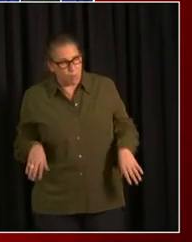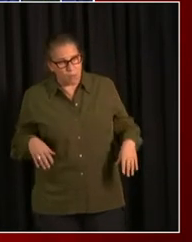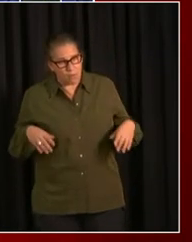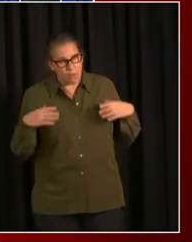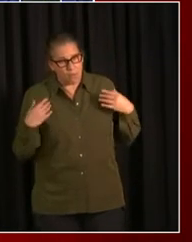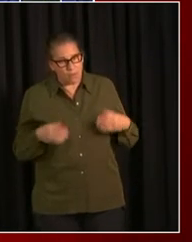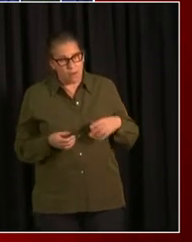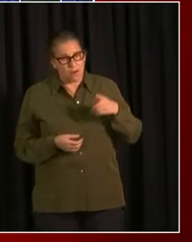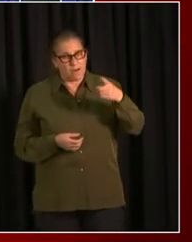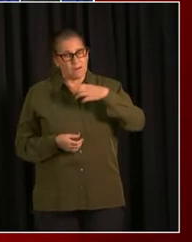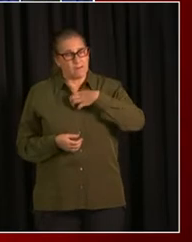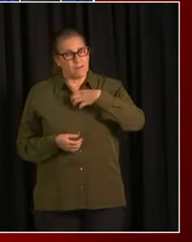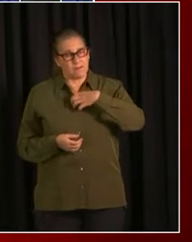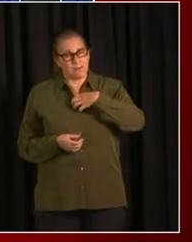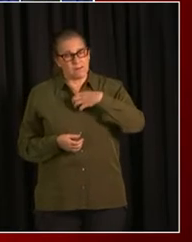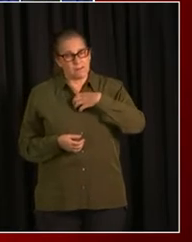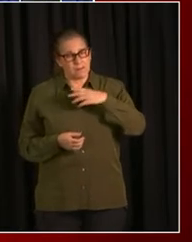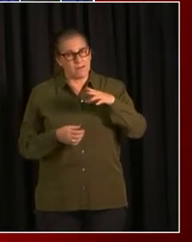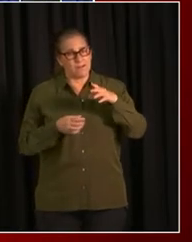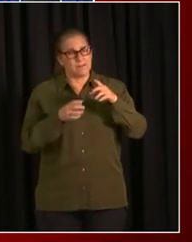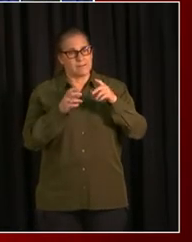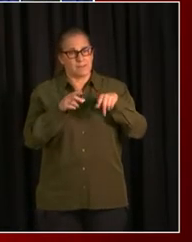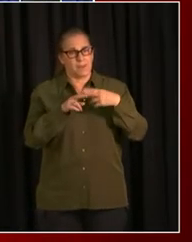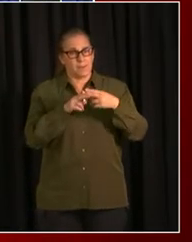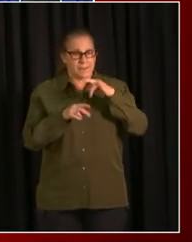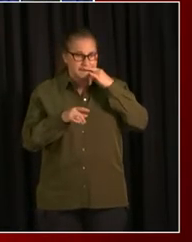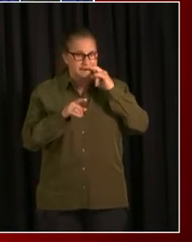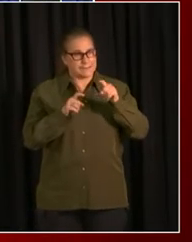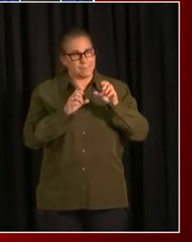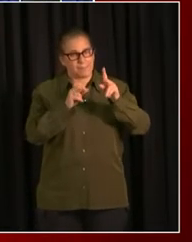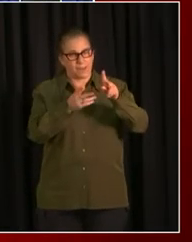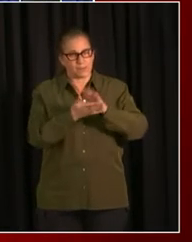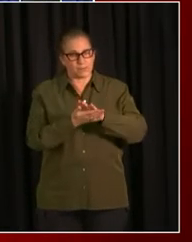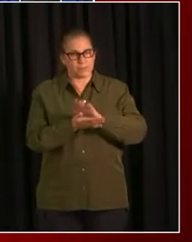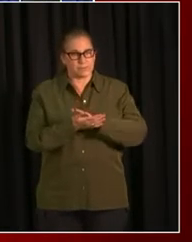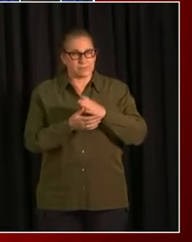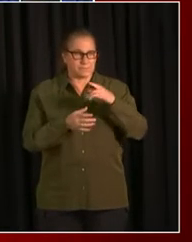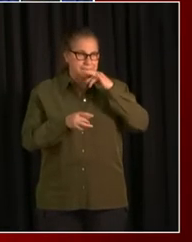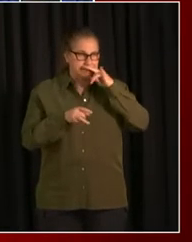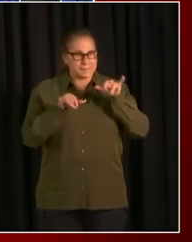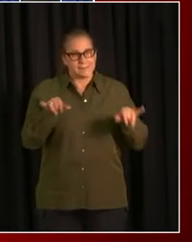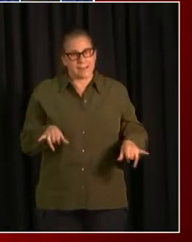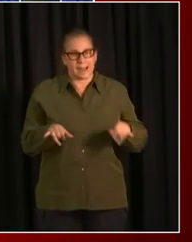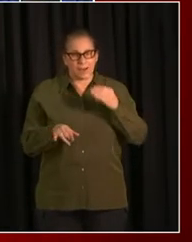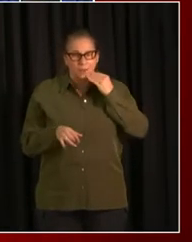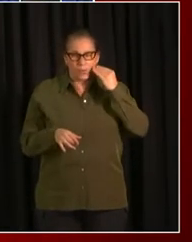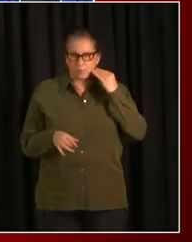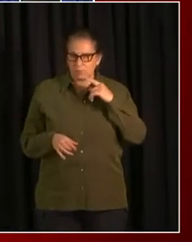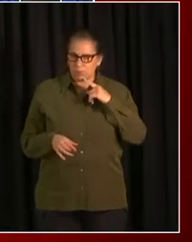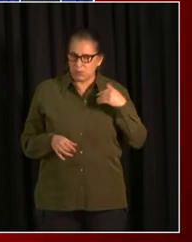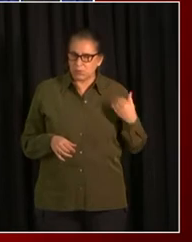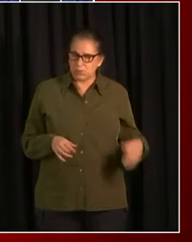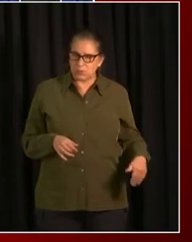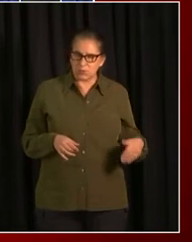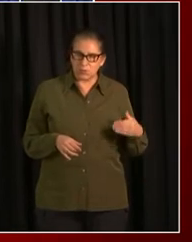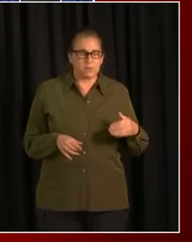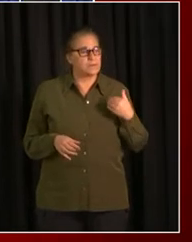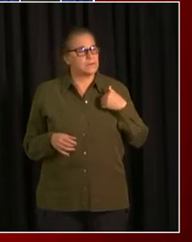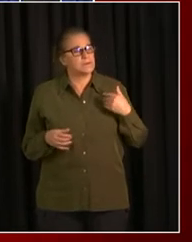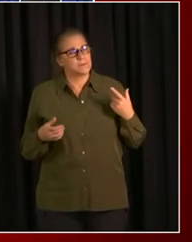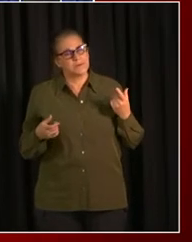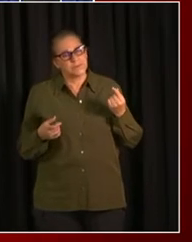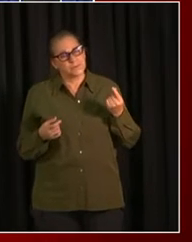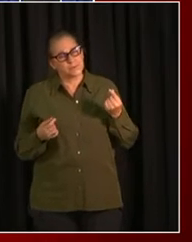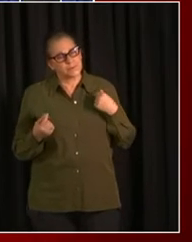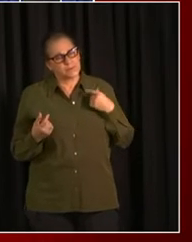having to come back to their job while their children are home in Maryland. It's a long question, but